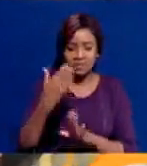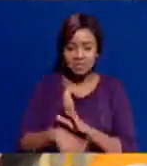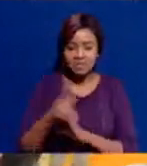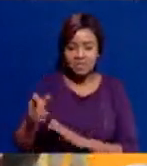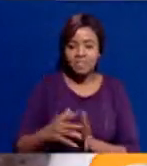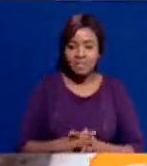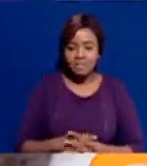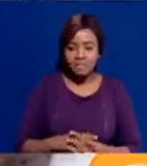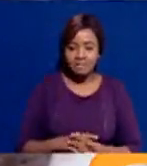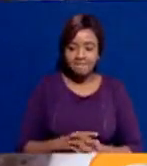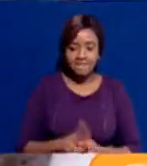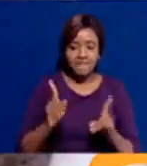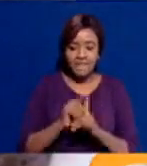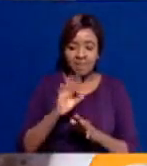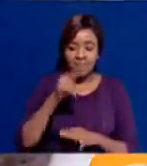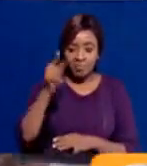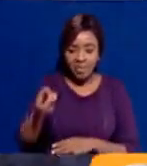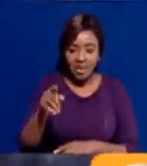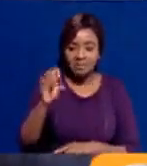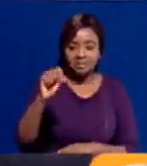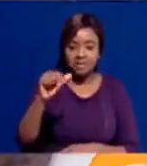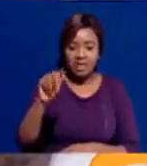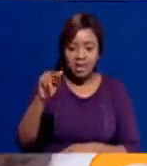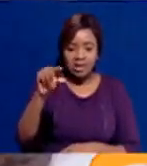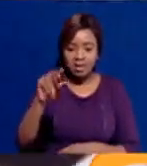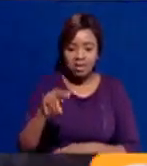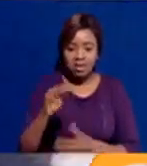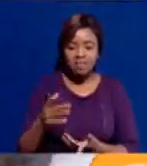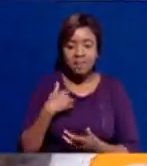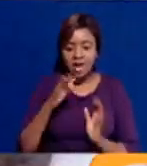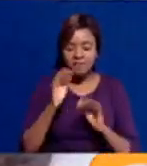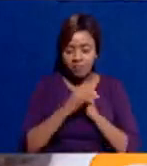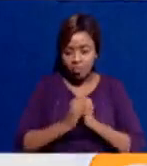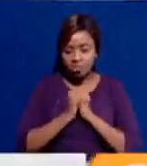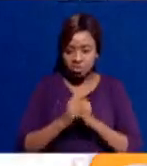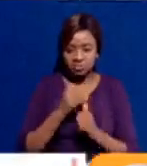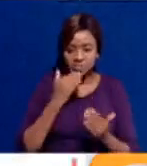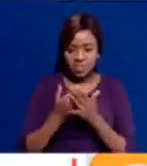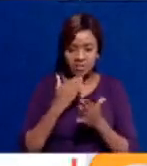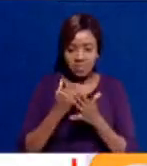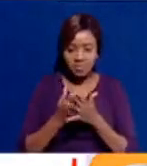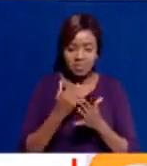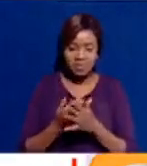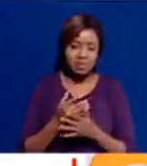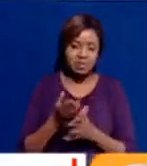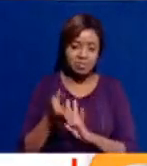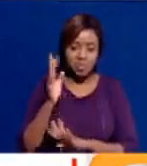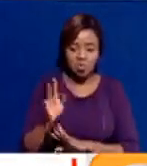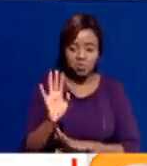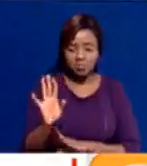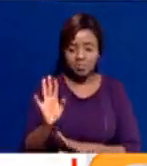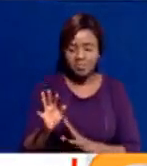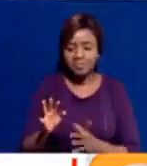habo, diyo sisi tutafanya ibada ya Thanksgiving katika watu ya mulima. Na